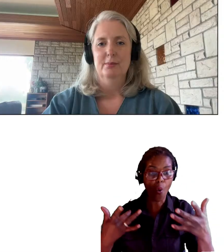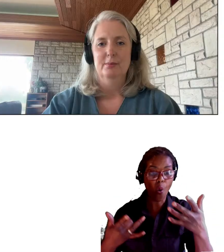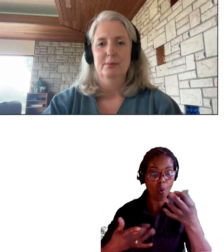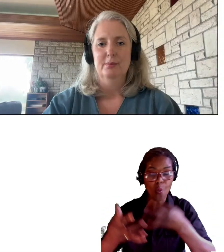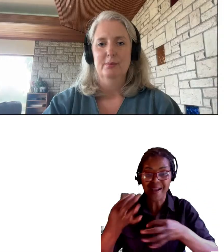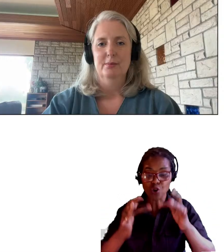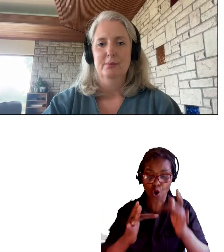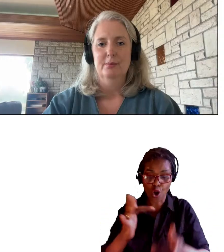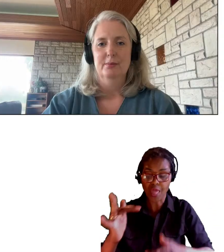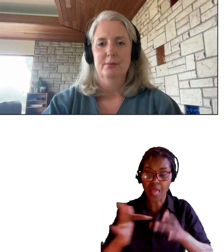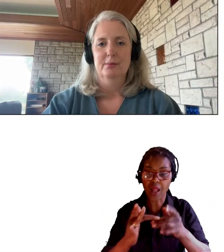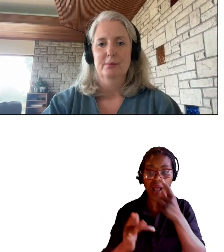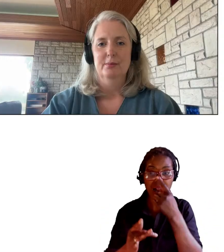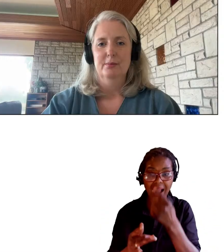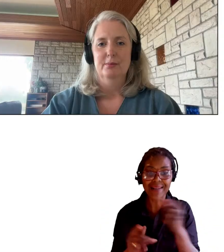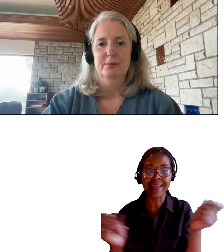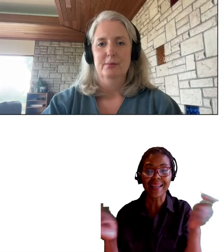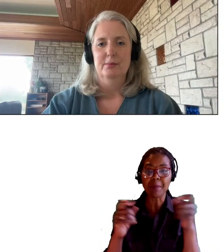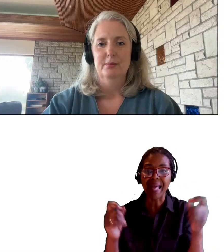at